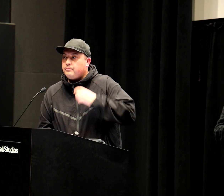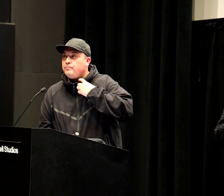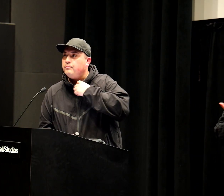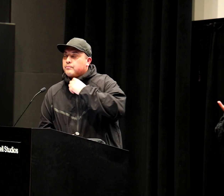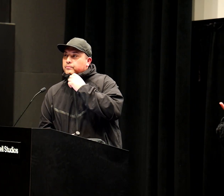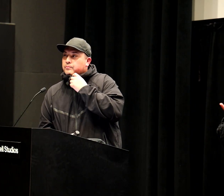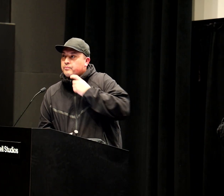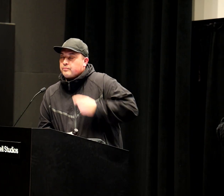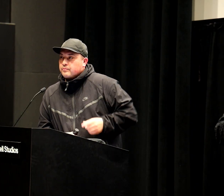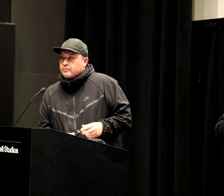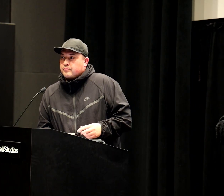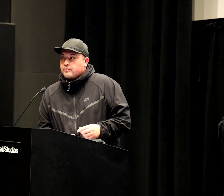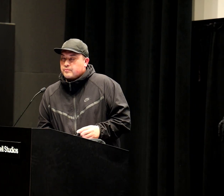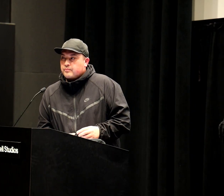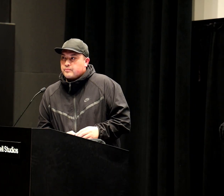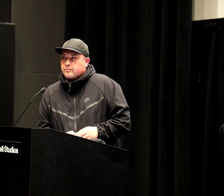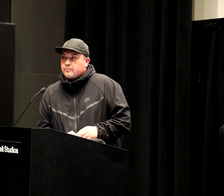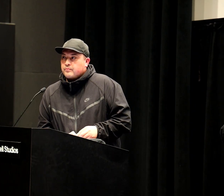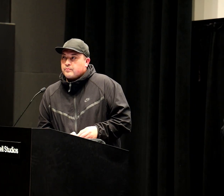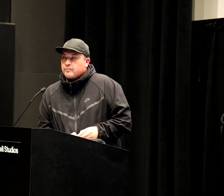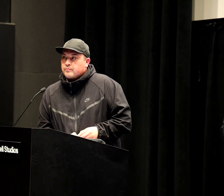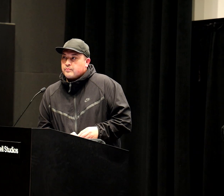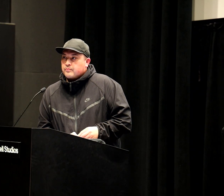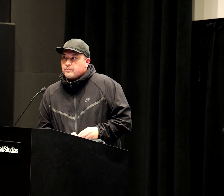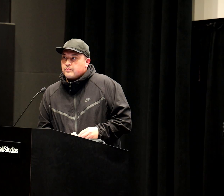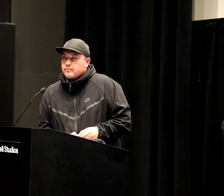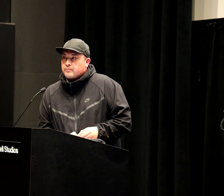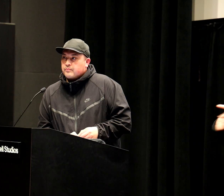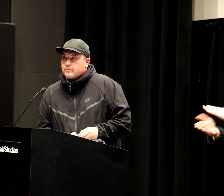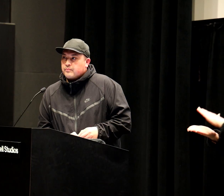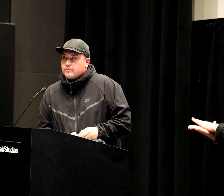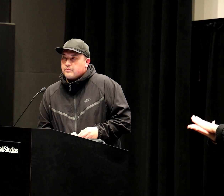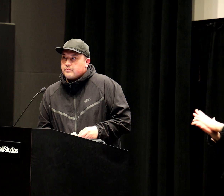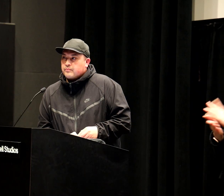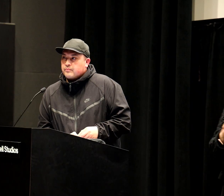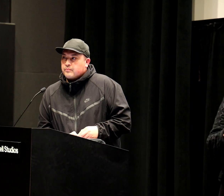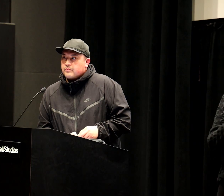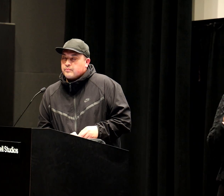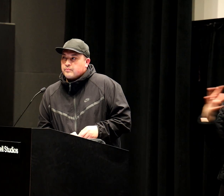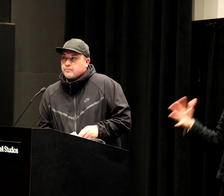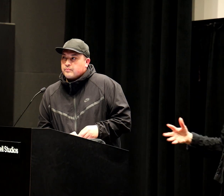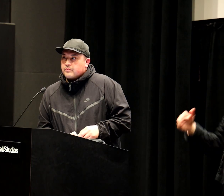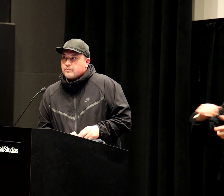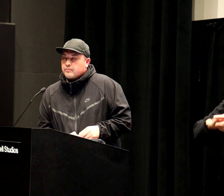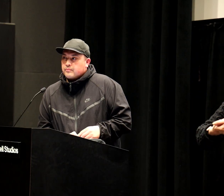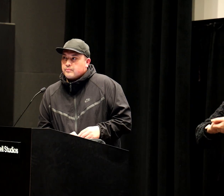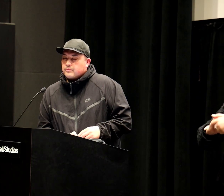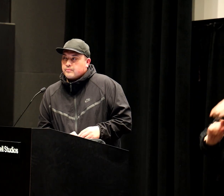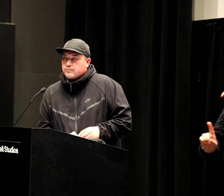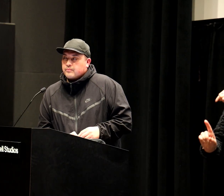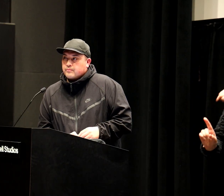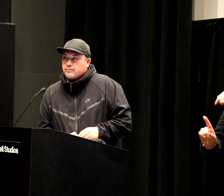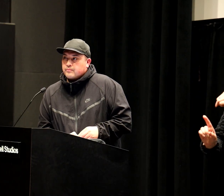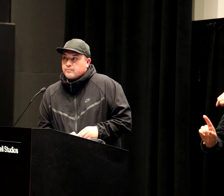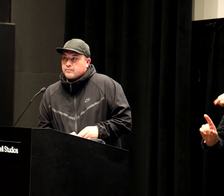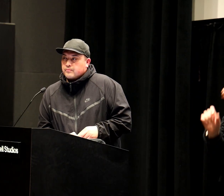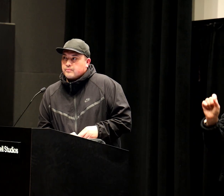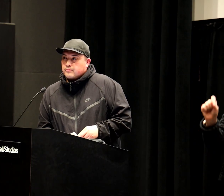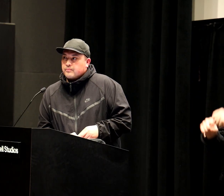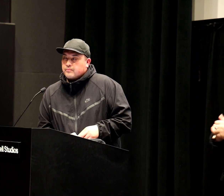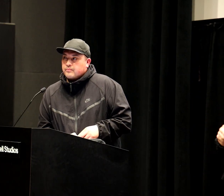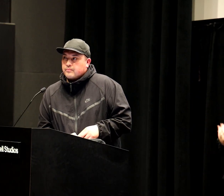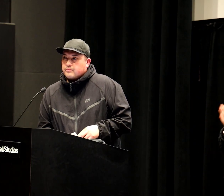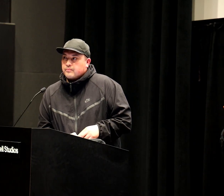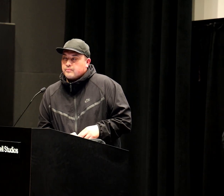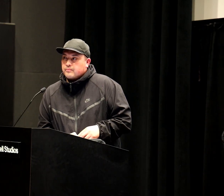education to kind of fill in the gaps. Specifically, if you can address diversity within design